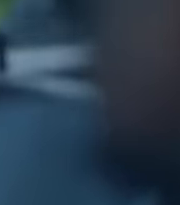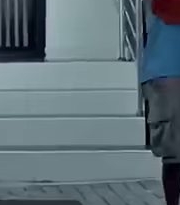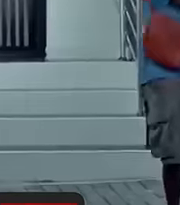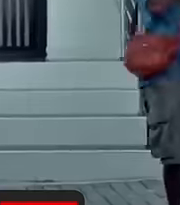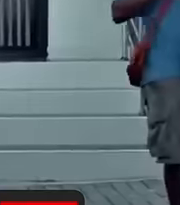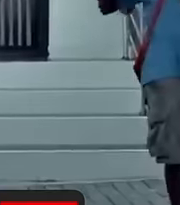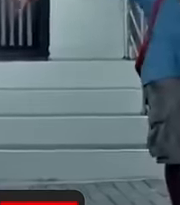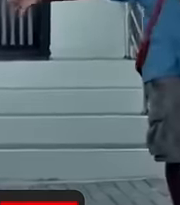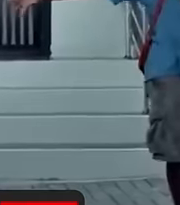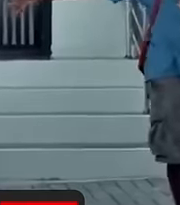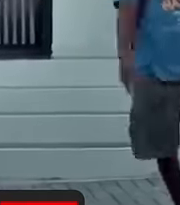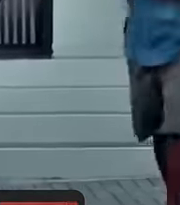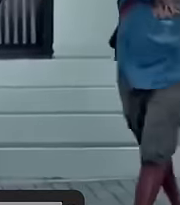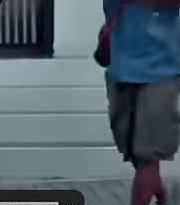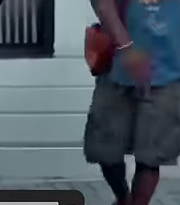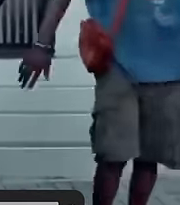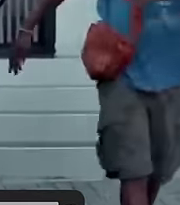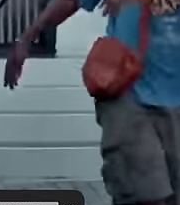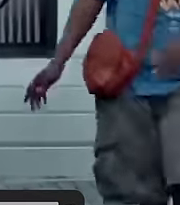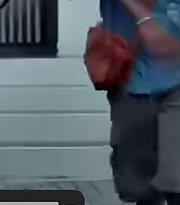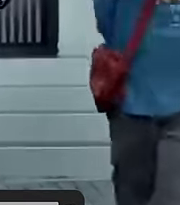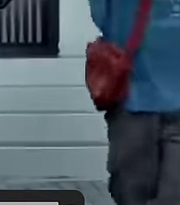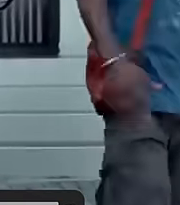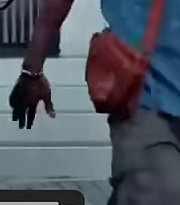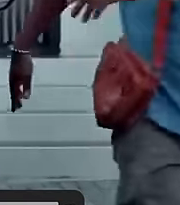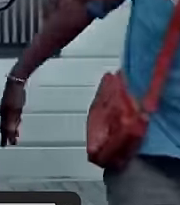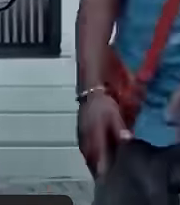to subscribe to my YouTube channel, JKU, and